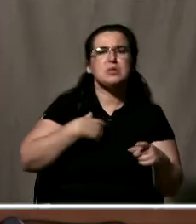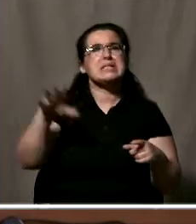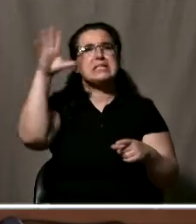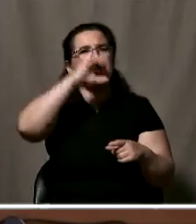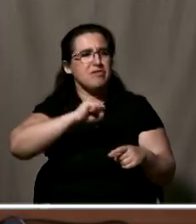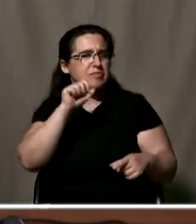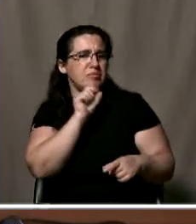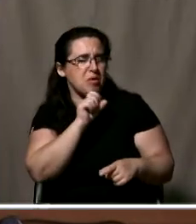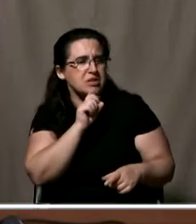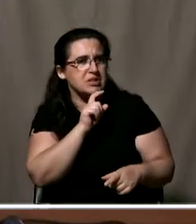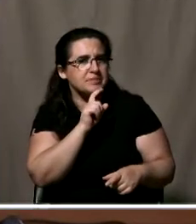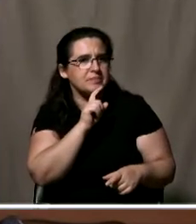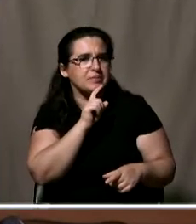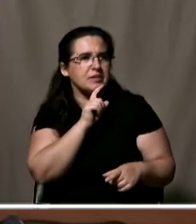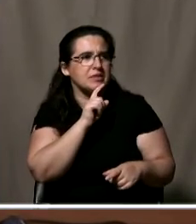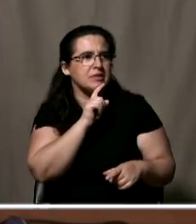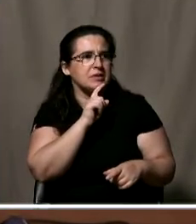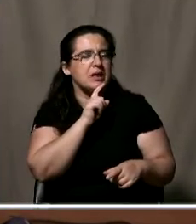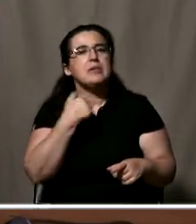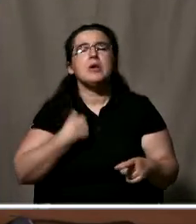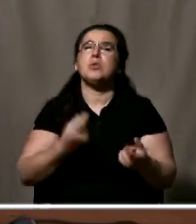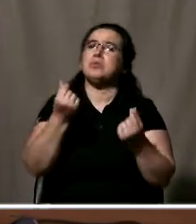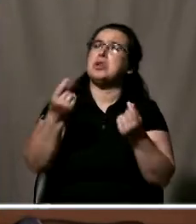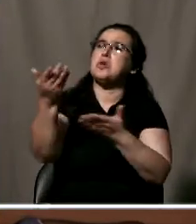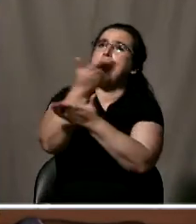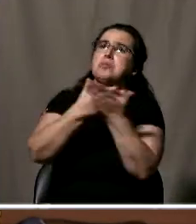worry about the economy. Talvez se preocupem com a economia. They